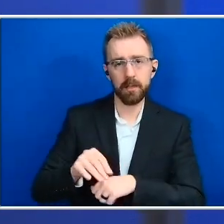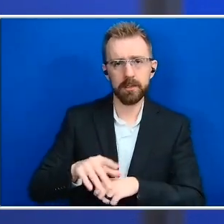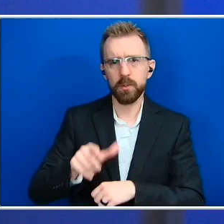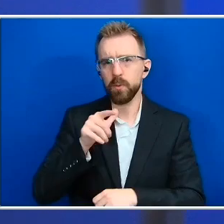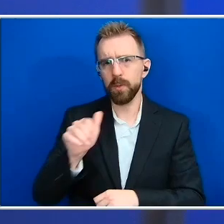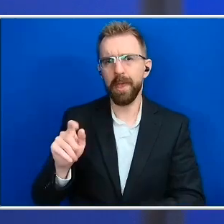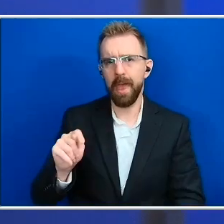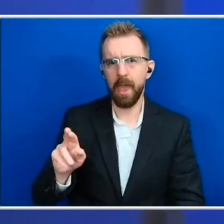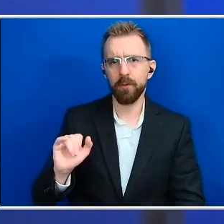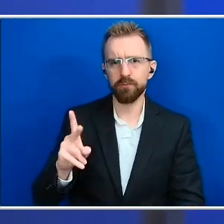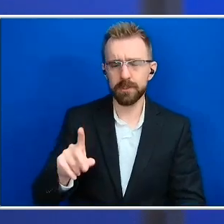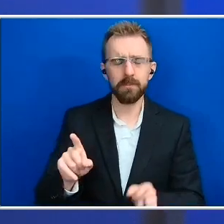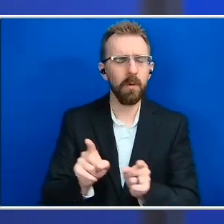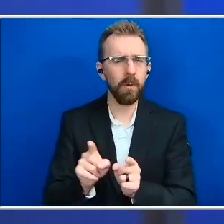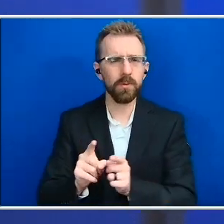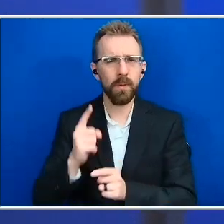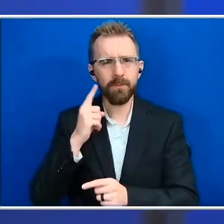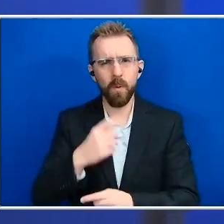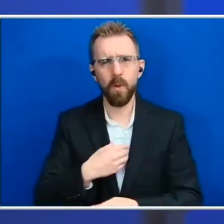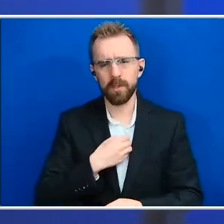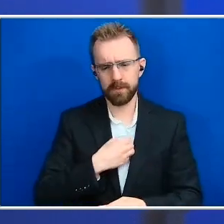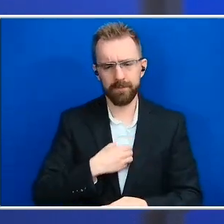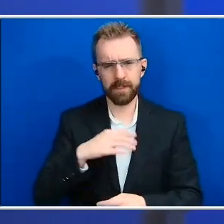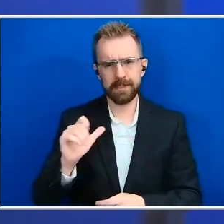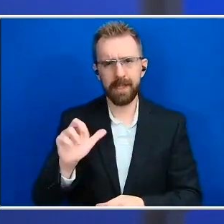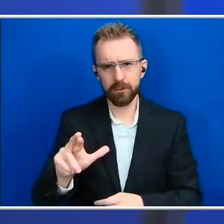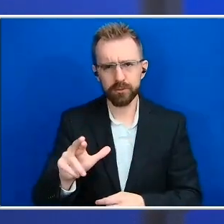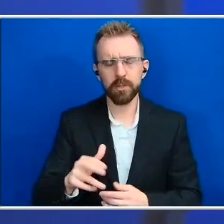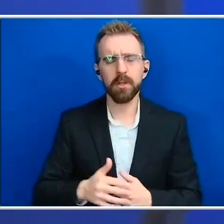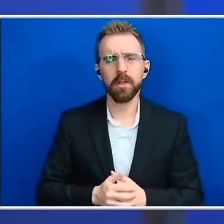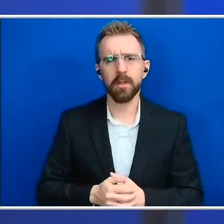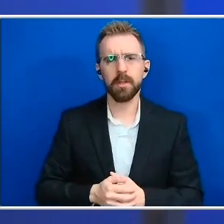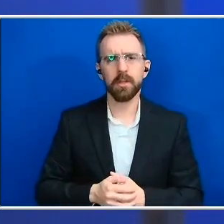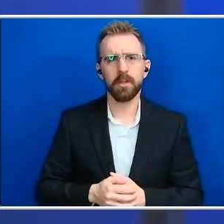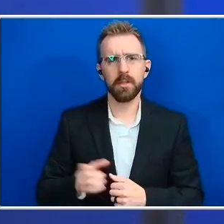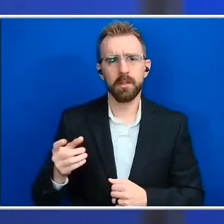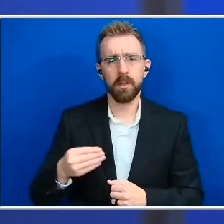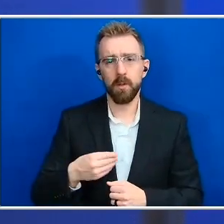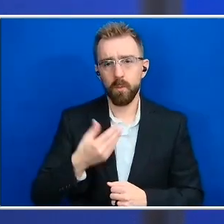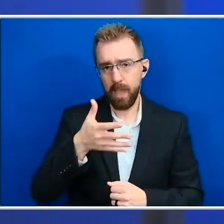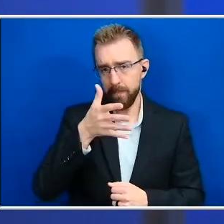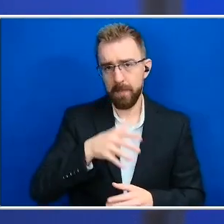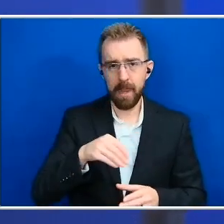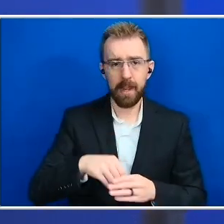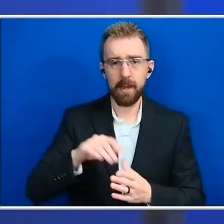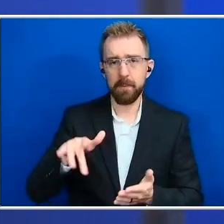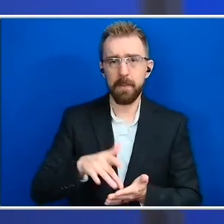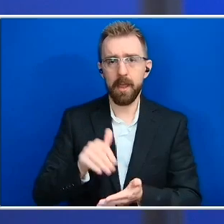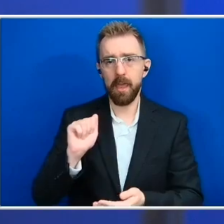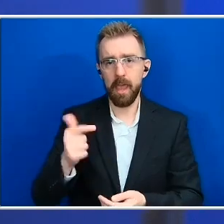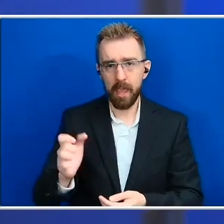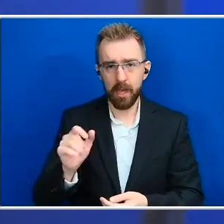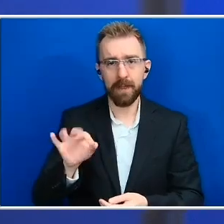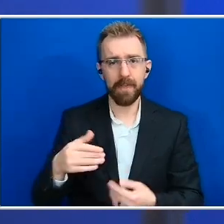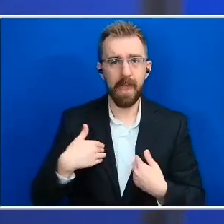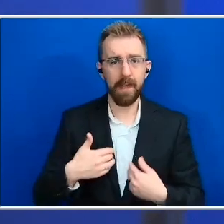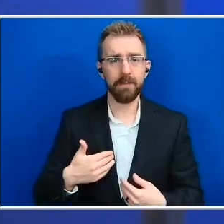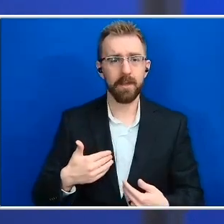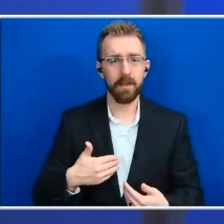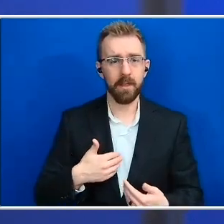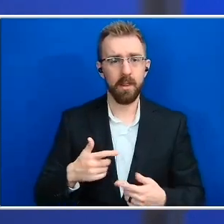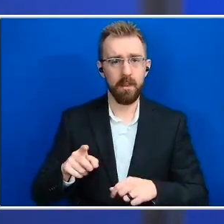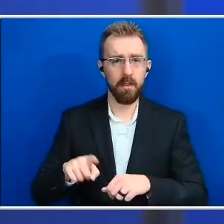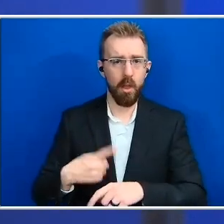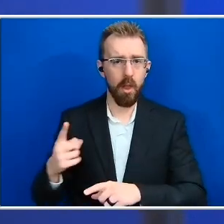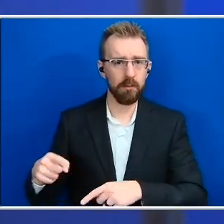for esophagus cancer, the Caucasian men in their middle age, if they have had long-standing acid